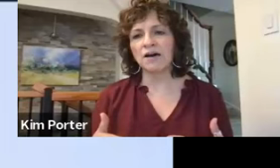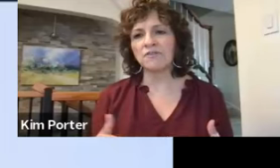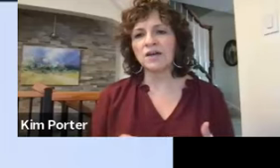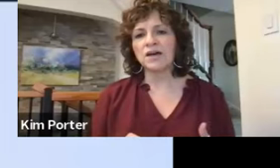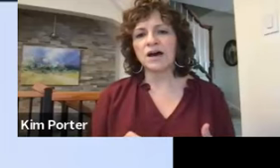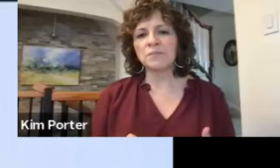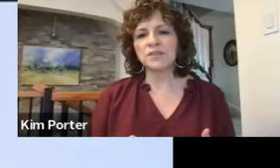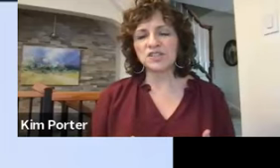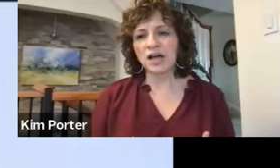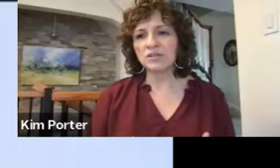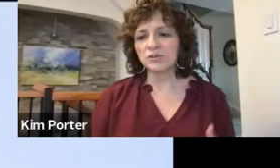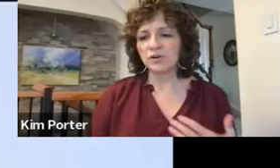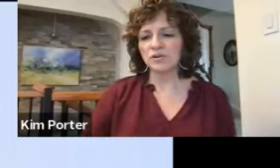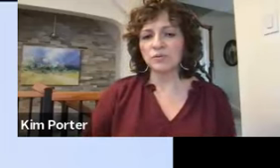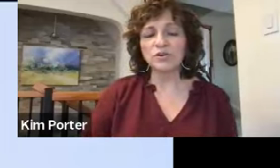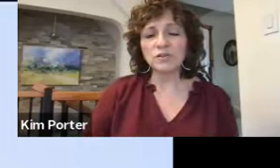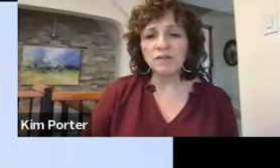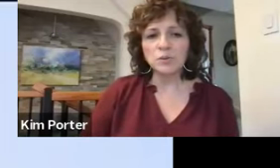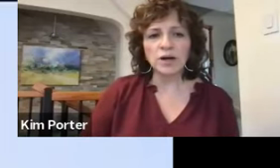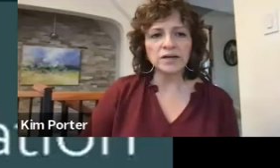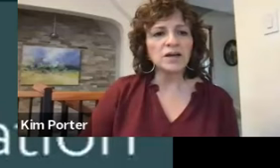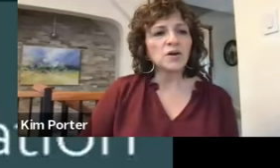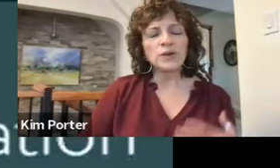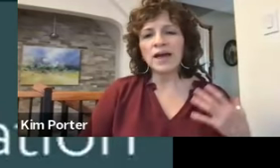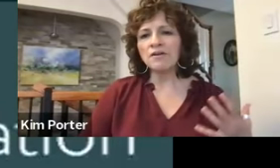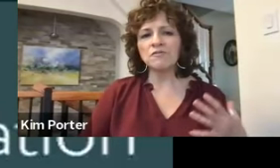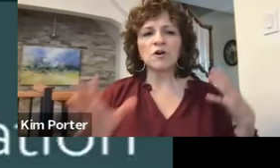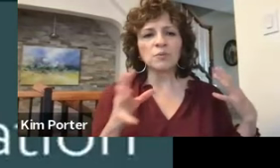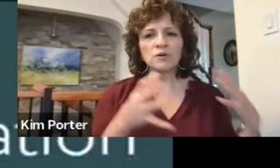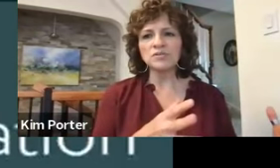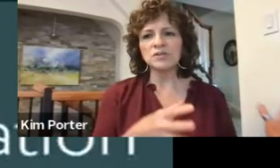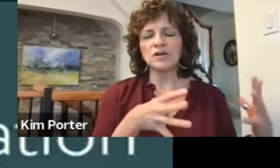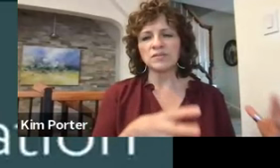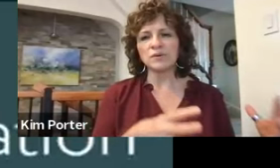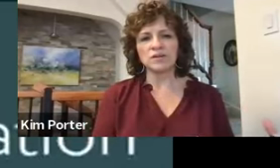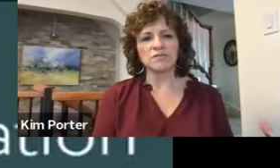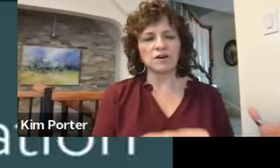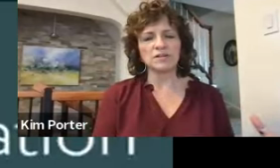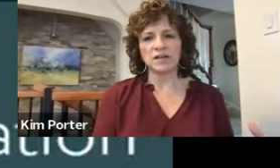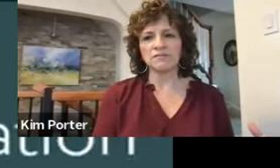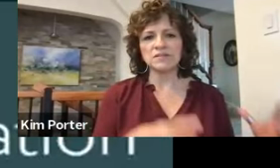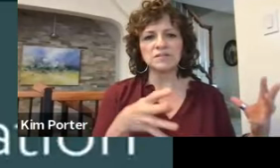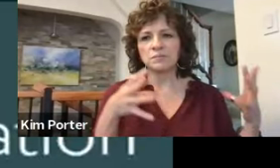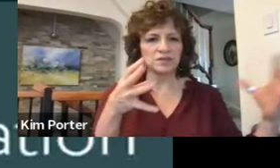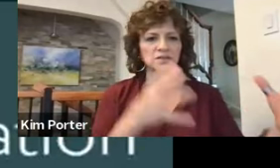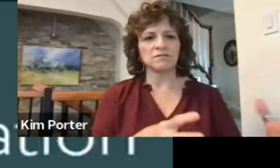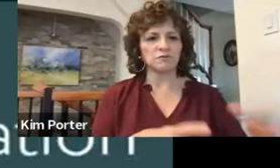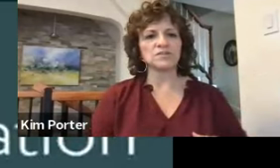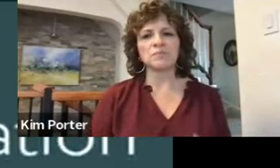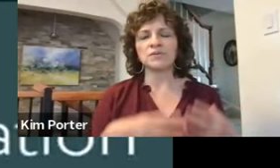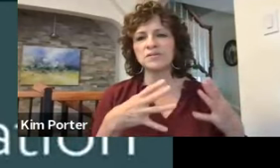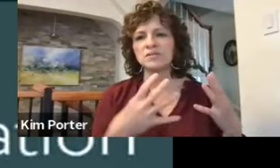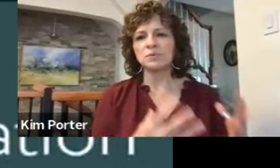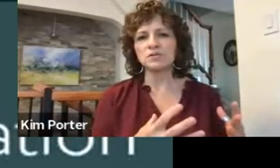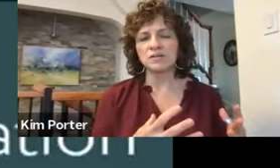that we have this challenge with our loved one, we have our person that we love on the left. This is my son,